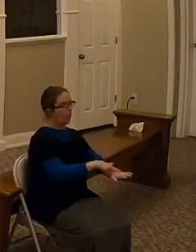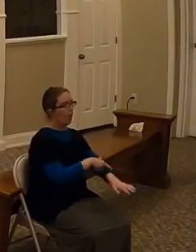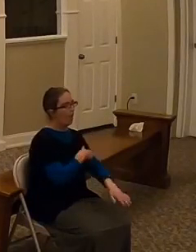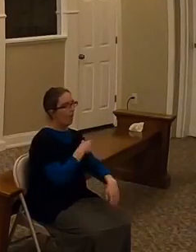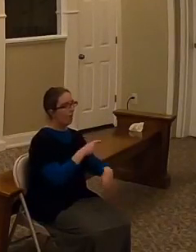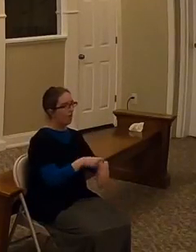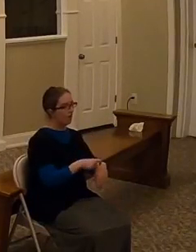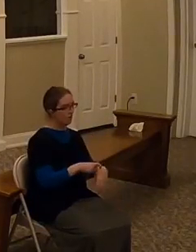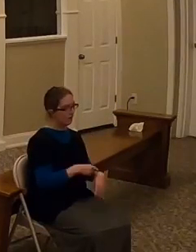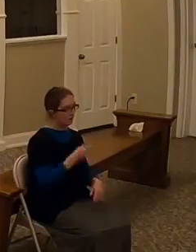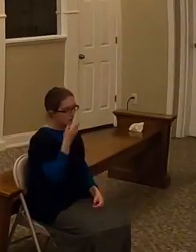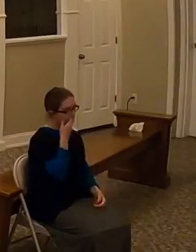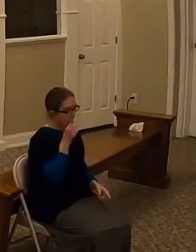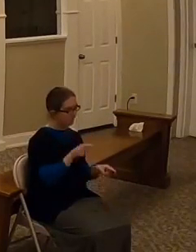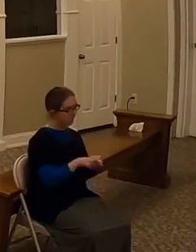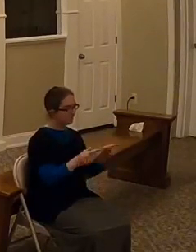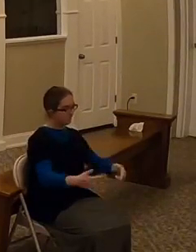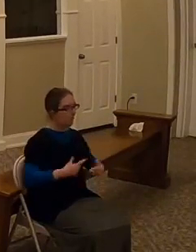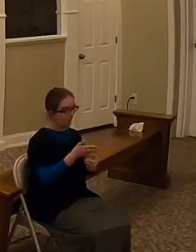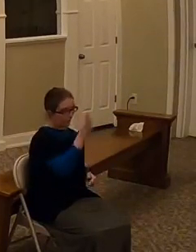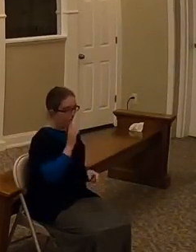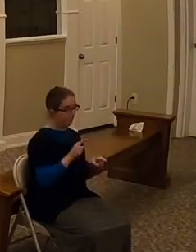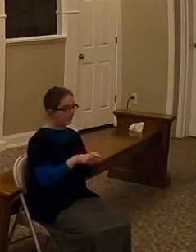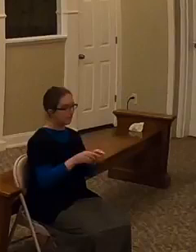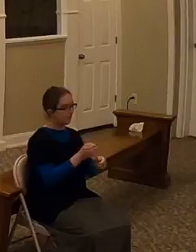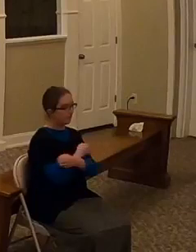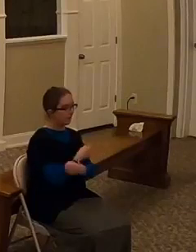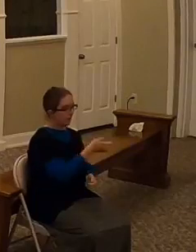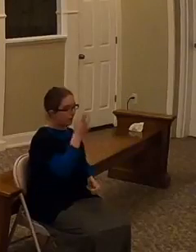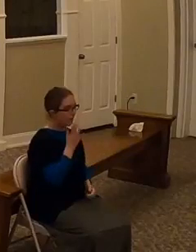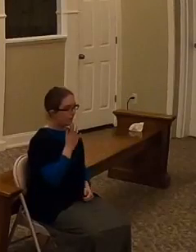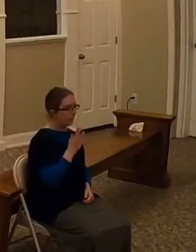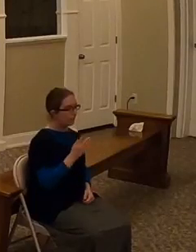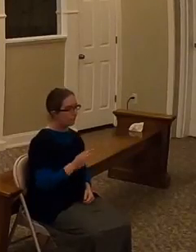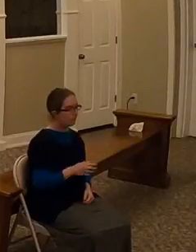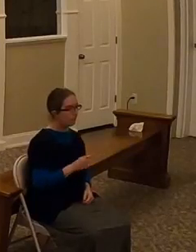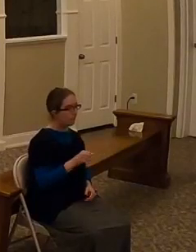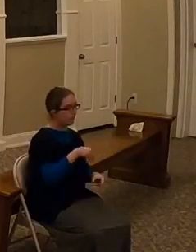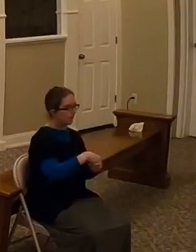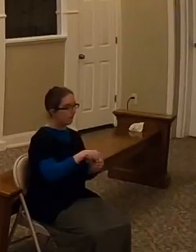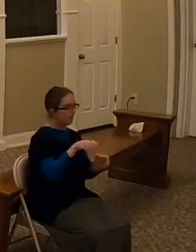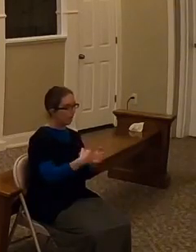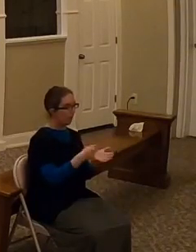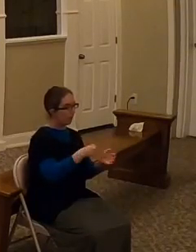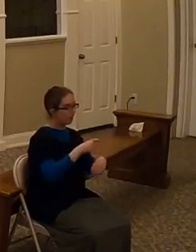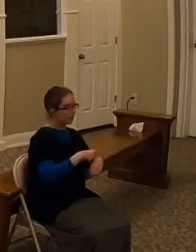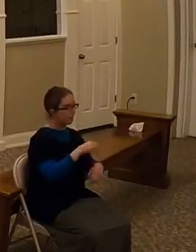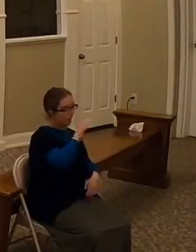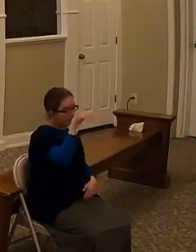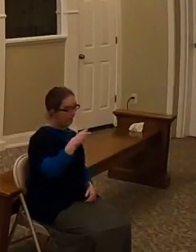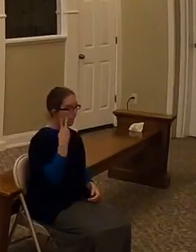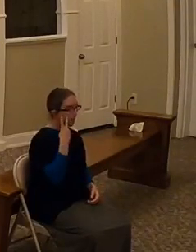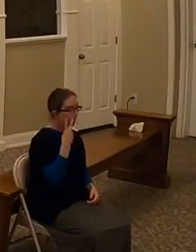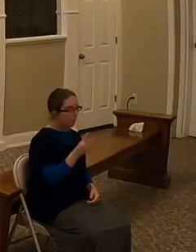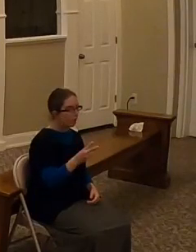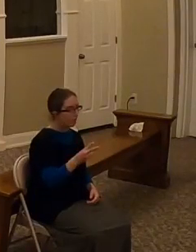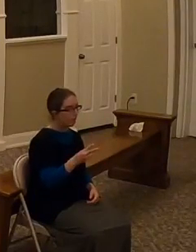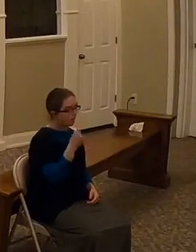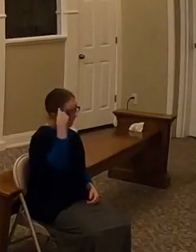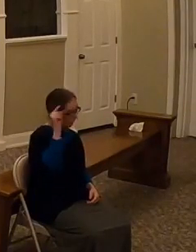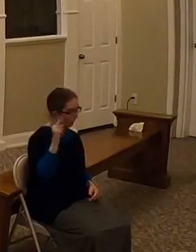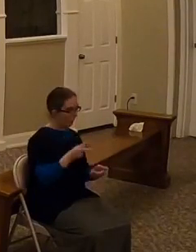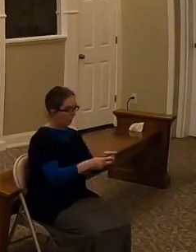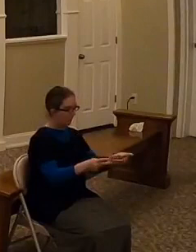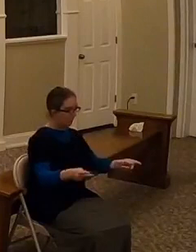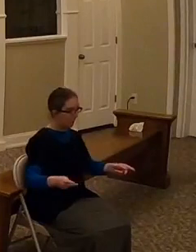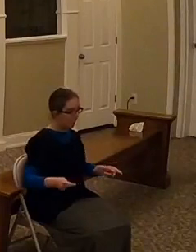years, and still living for God and still loving God. And guess what? In all this time, I've never looked for a place to turn around and go back.